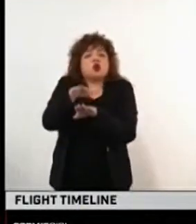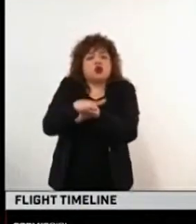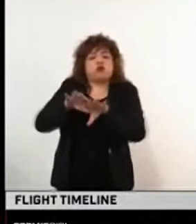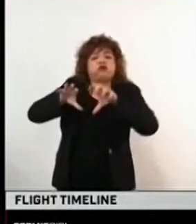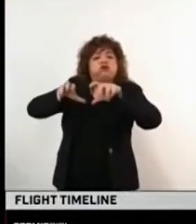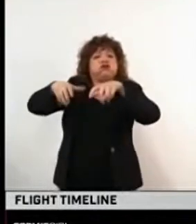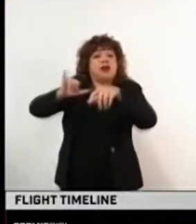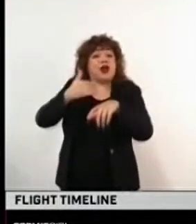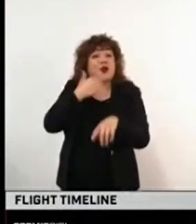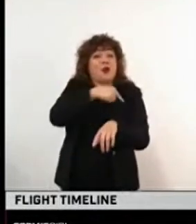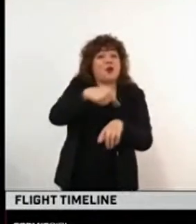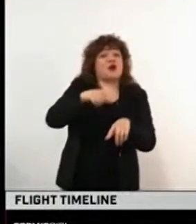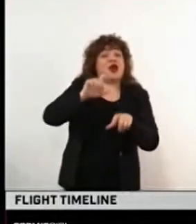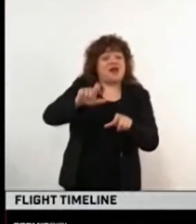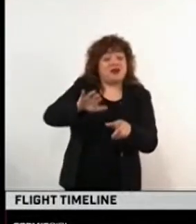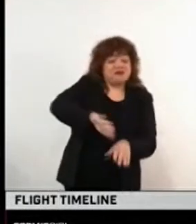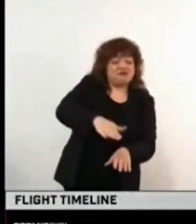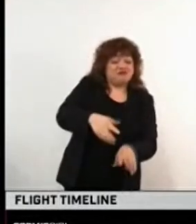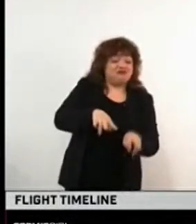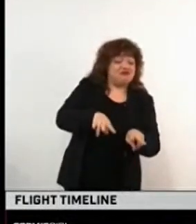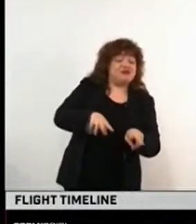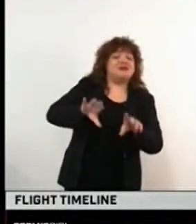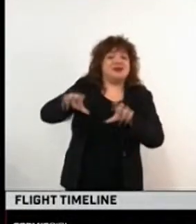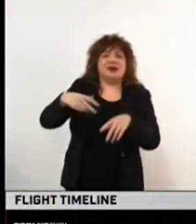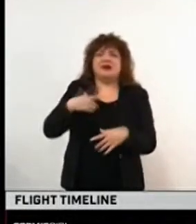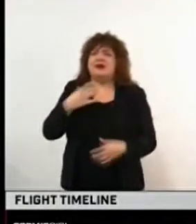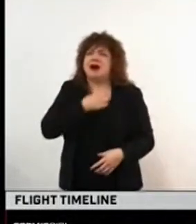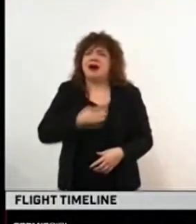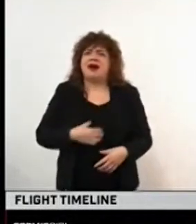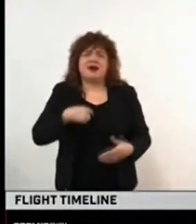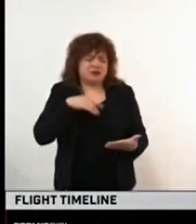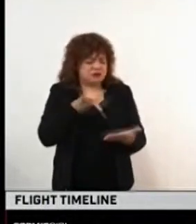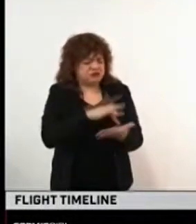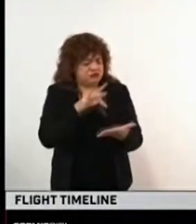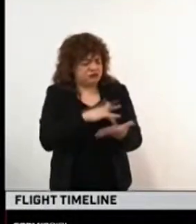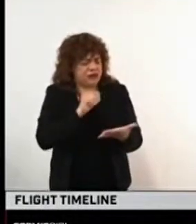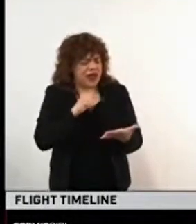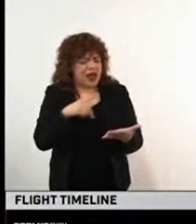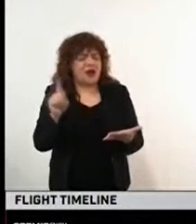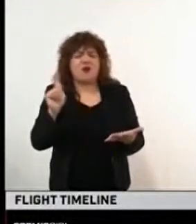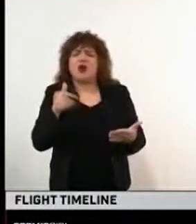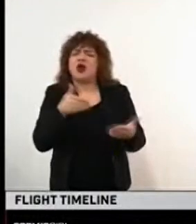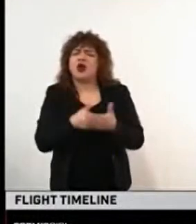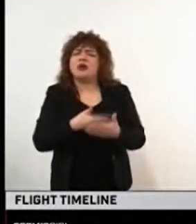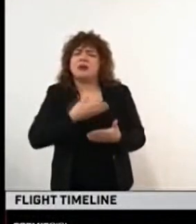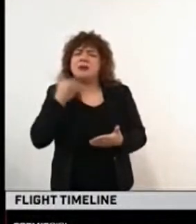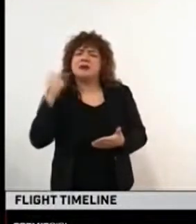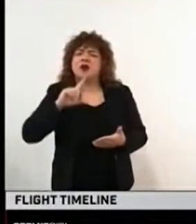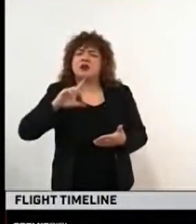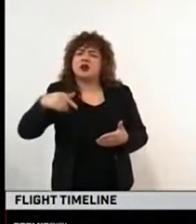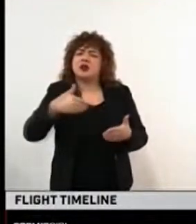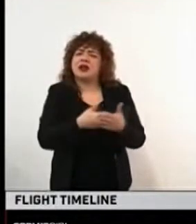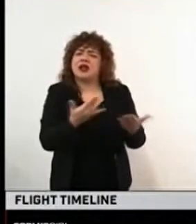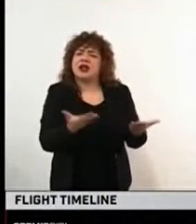Man, that does make me hungry. Now I'm definitely going to have to go look on a food delivery app and see what the closest best barbecue is around here.